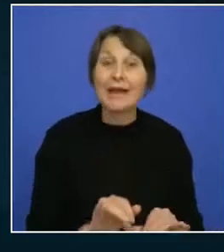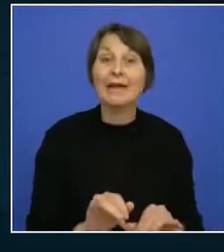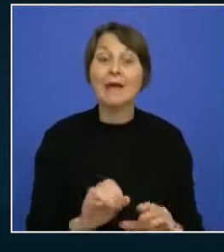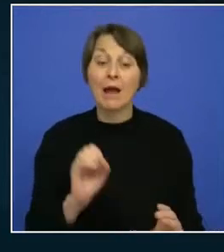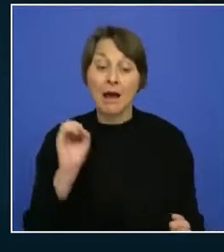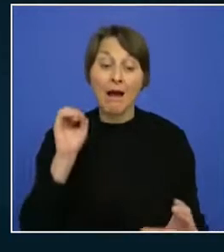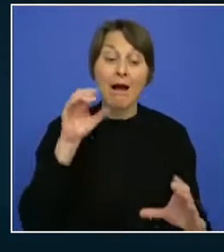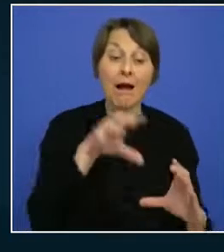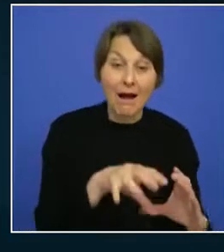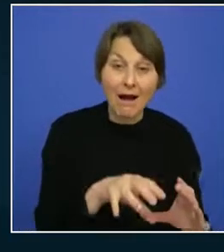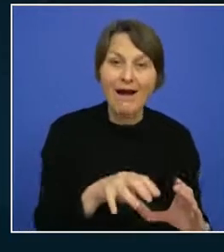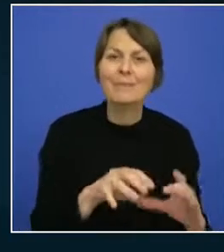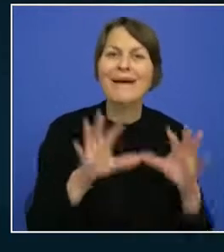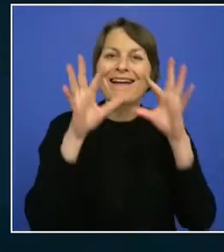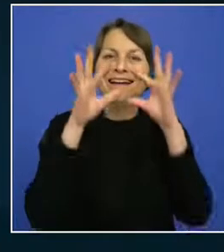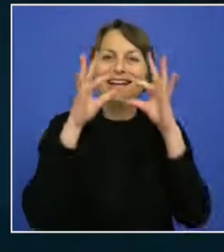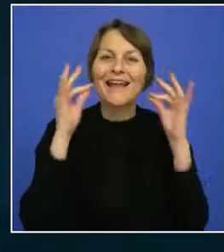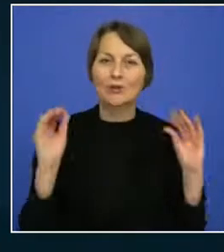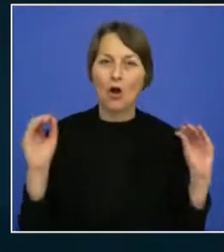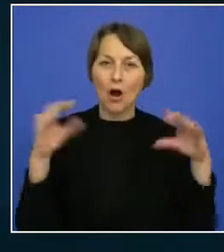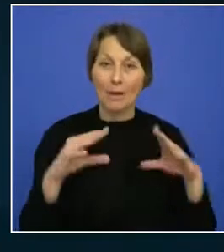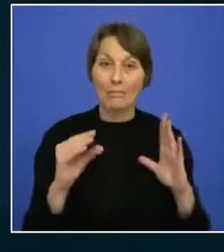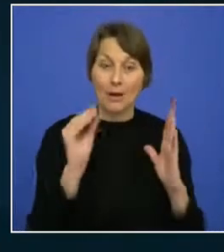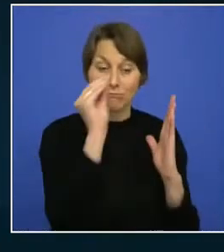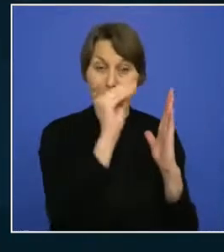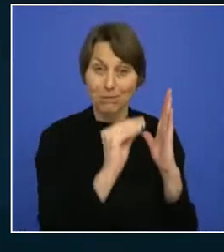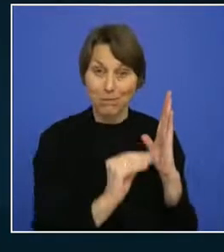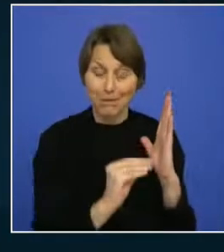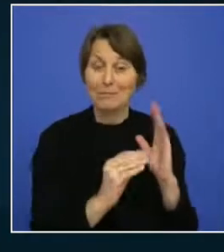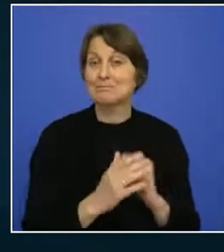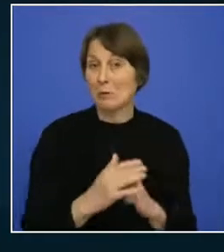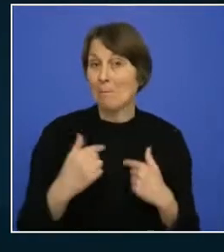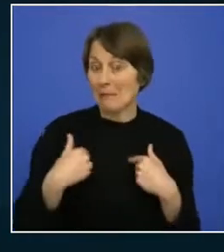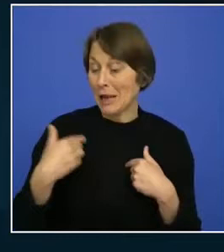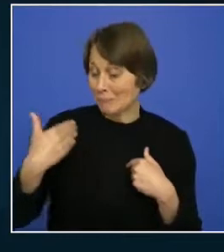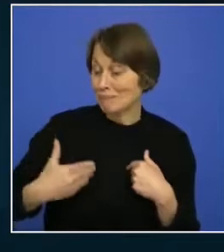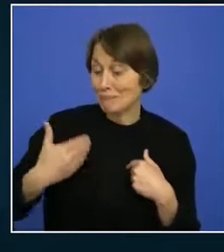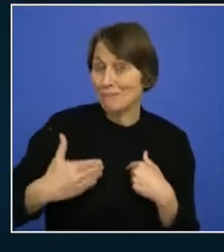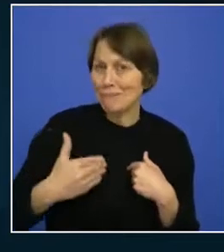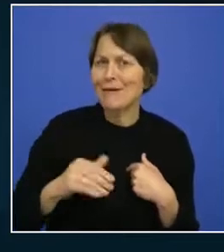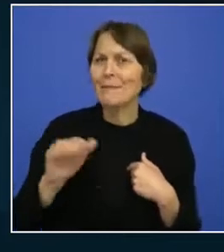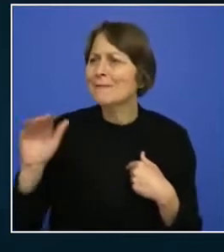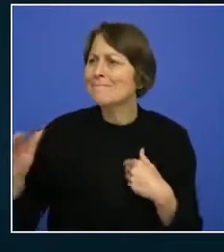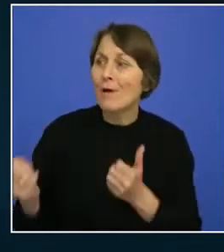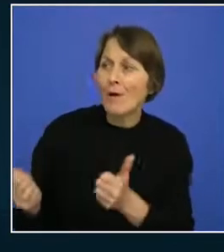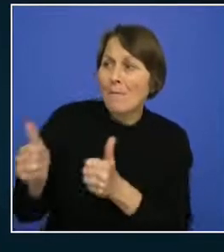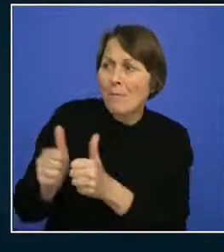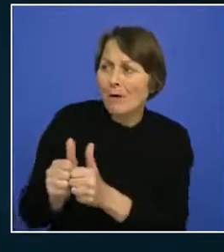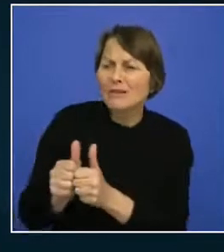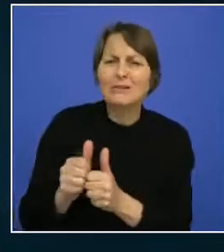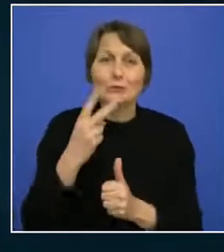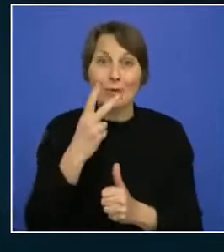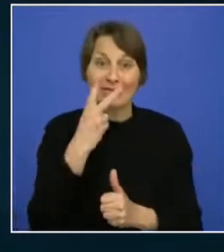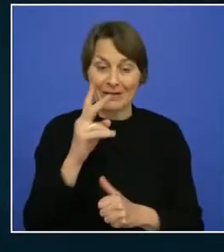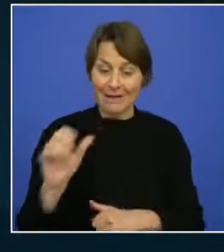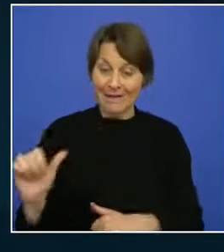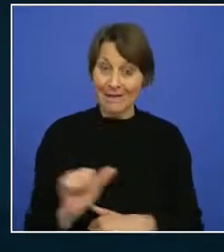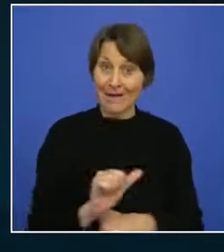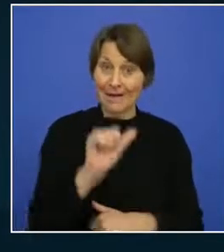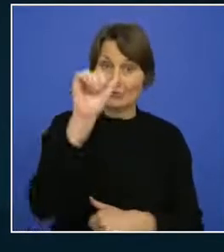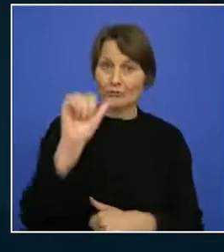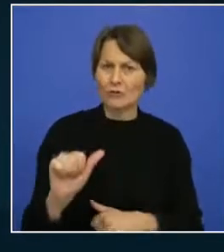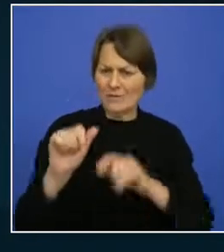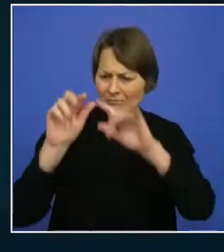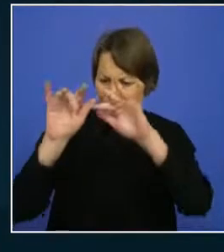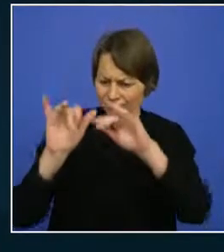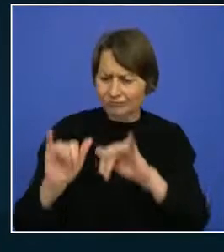what I do in my day job. Is I come in and I help partners. What does that architecture look like on Azure? Well, here's what it looks like,